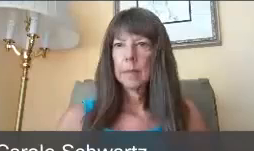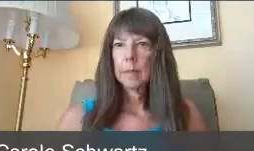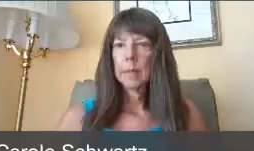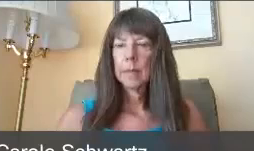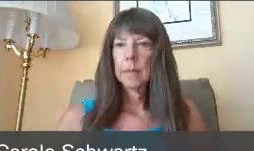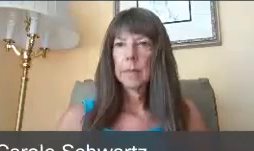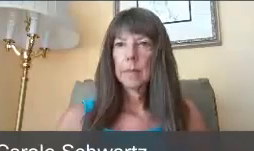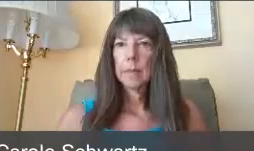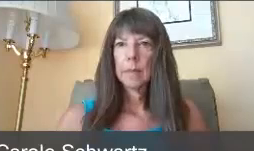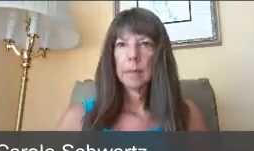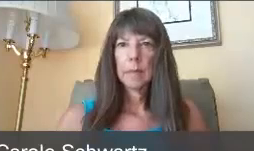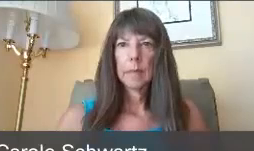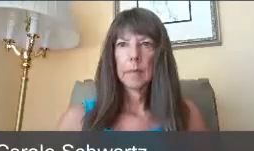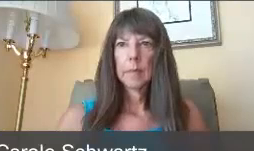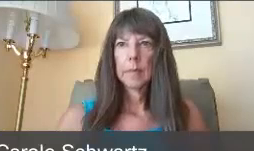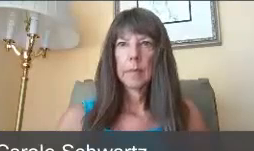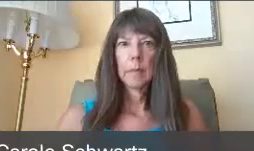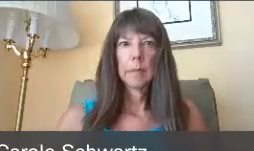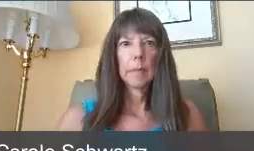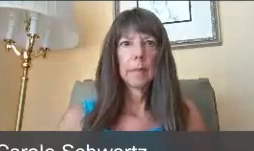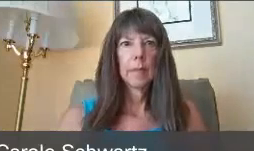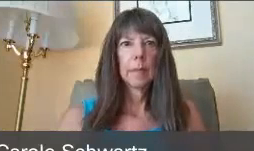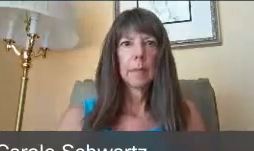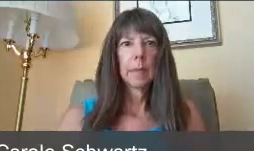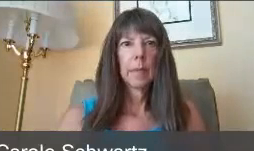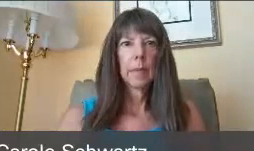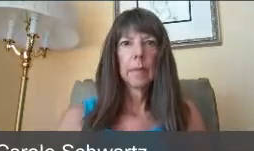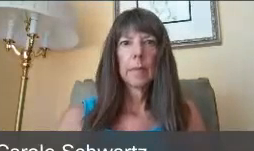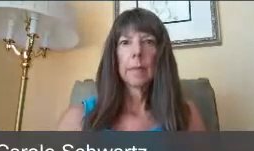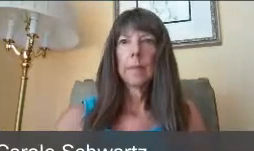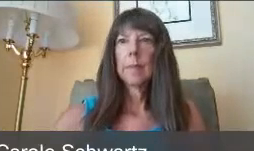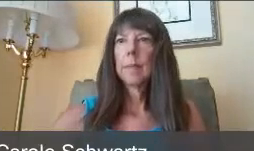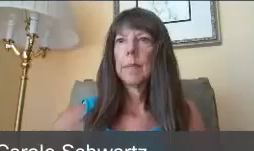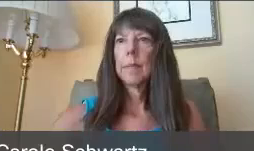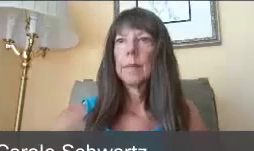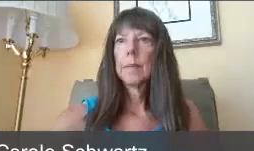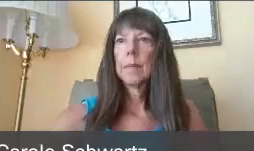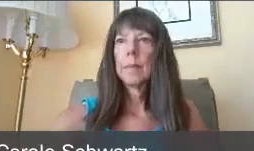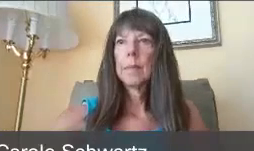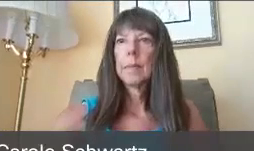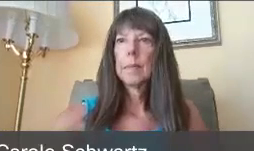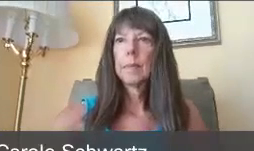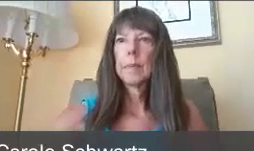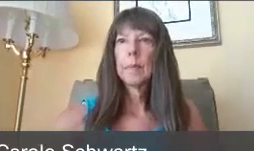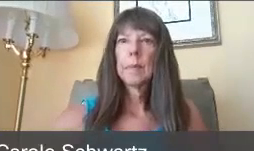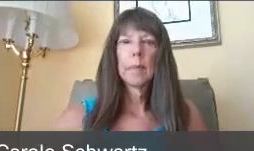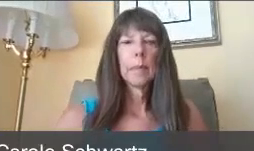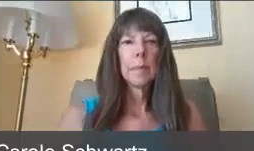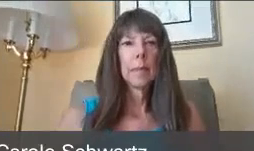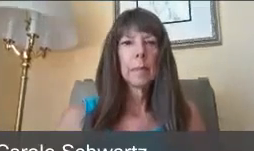1,000 students. However, the students only do it once. And we randomly select an